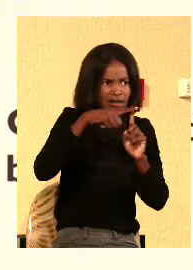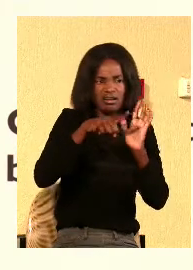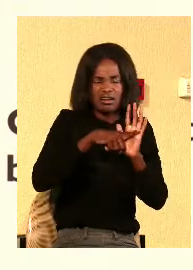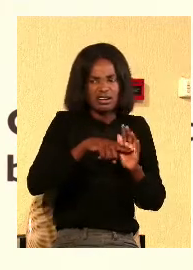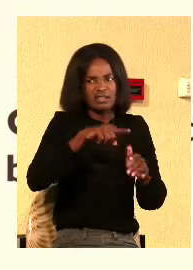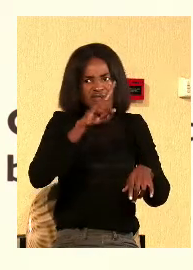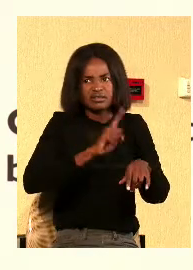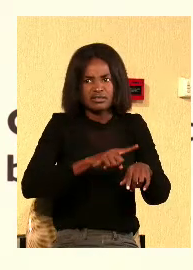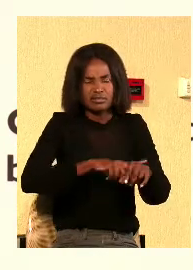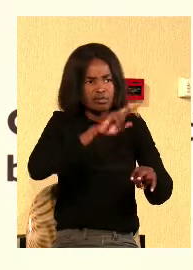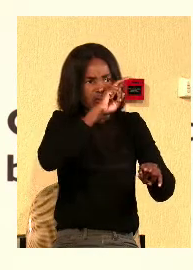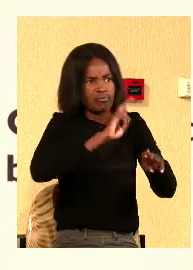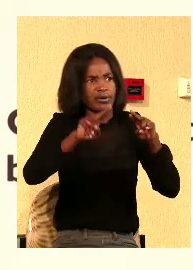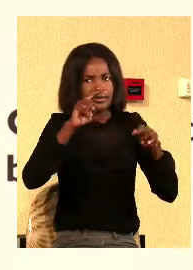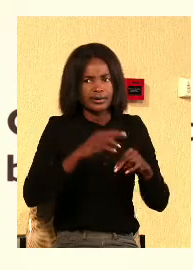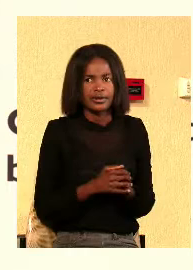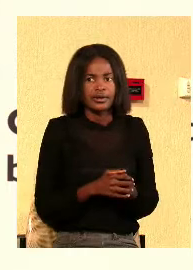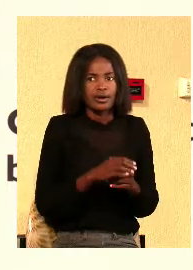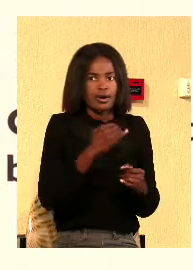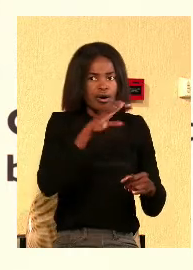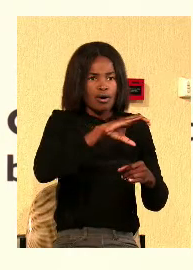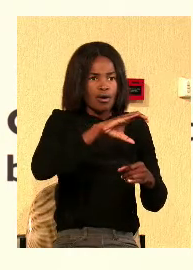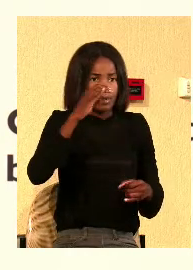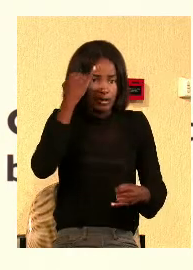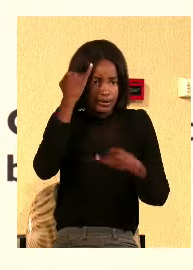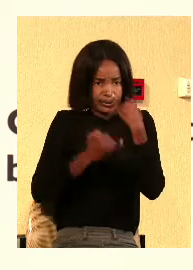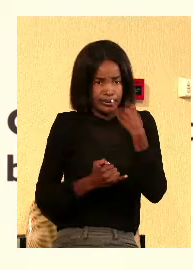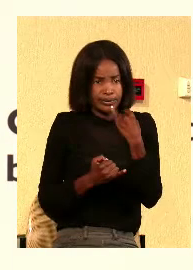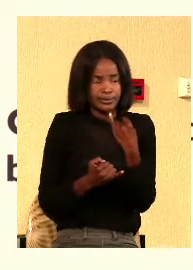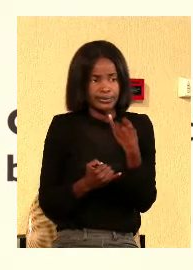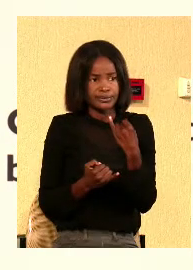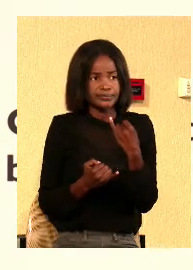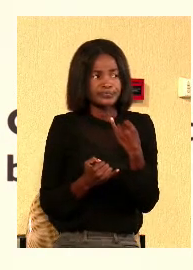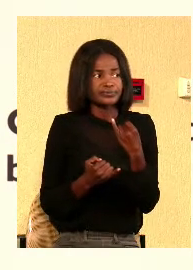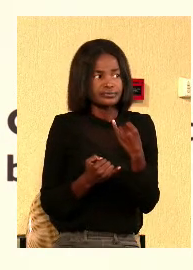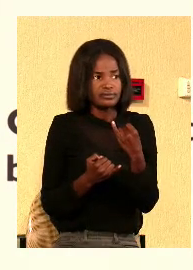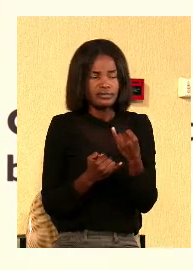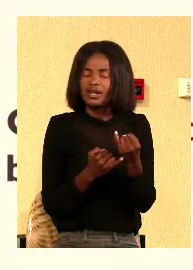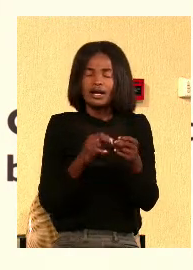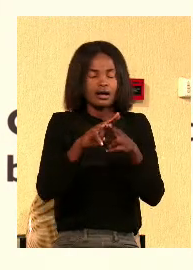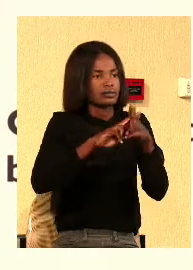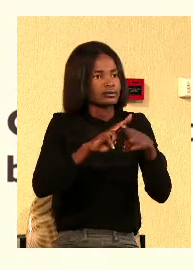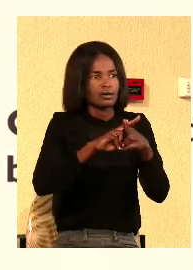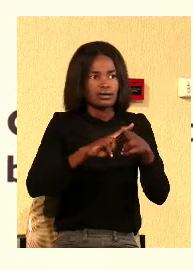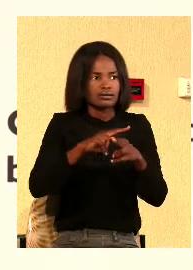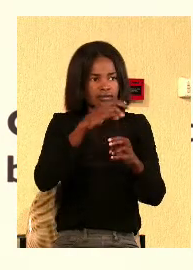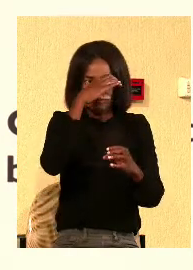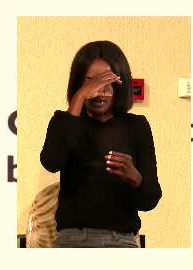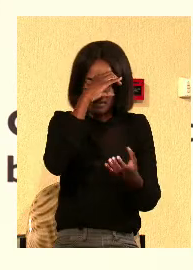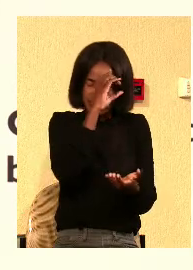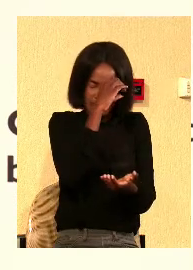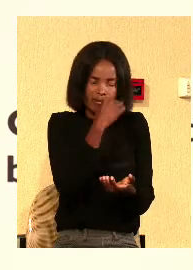Towards the end of this month, we are expected to move into a more automated testing methods